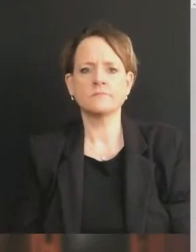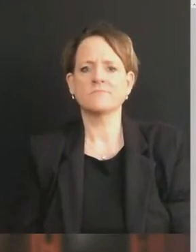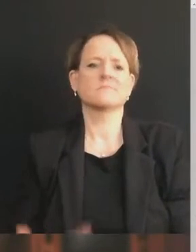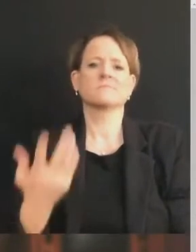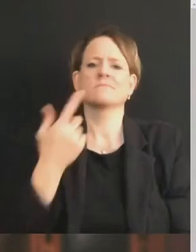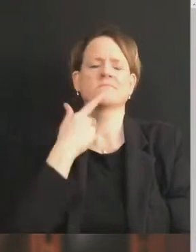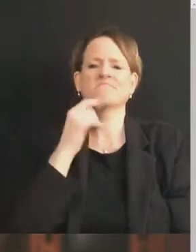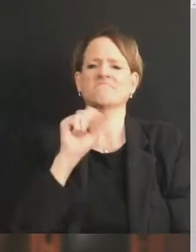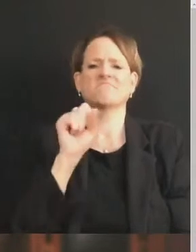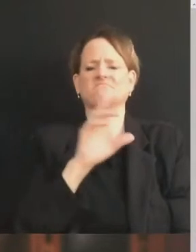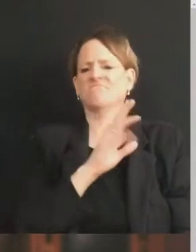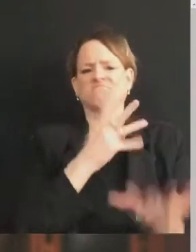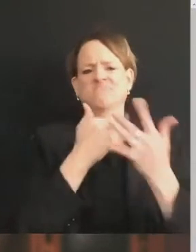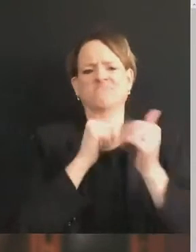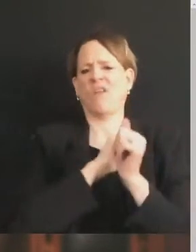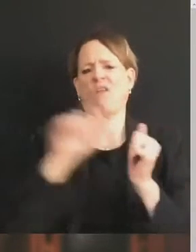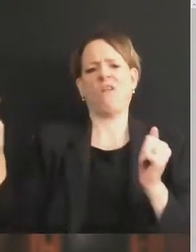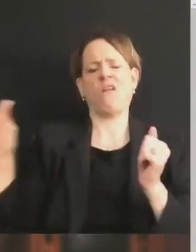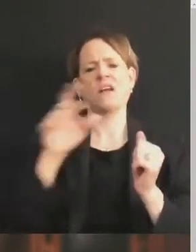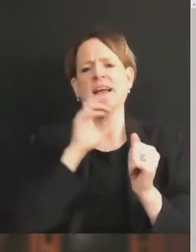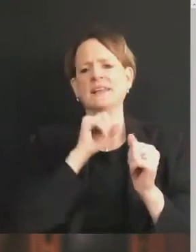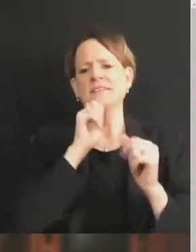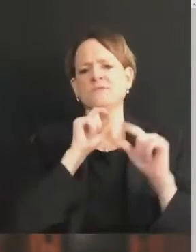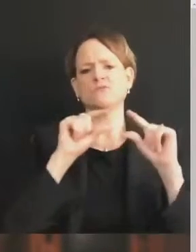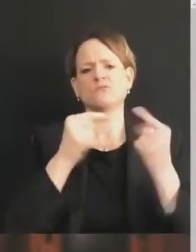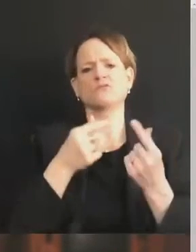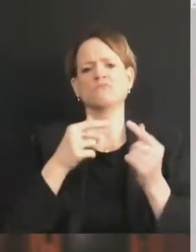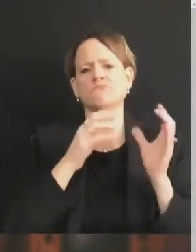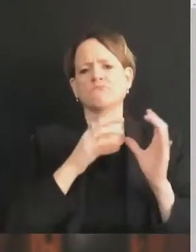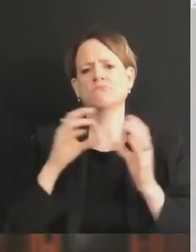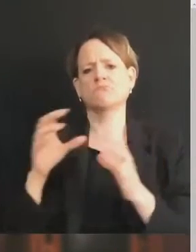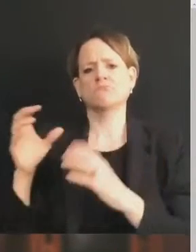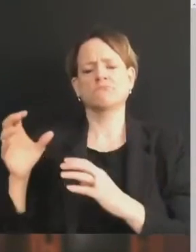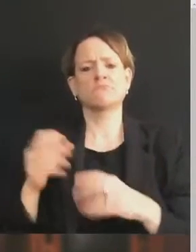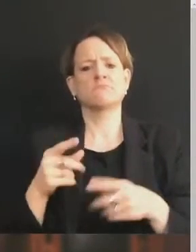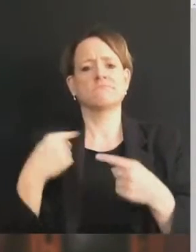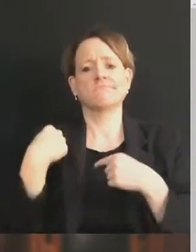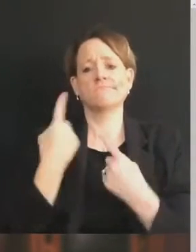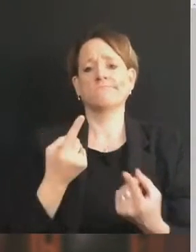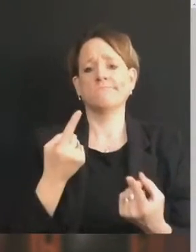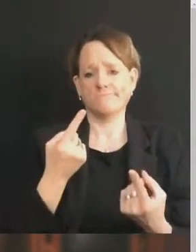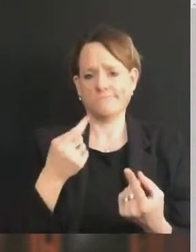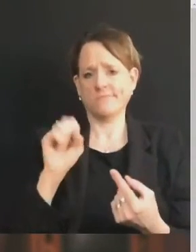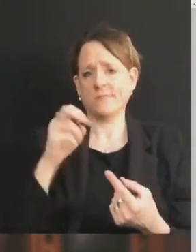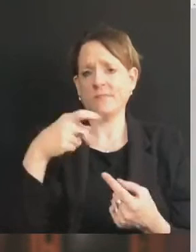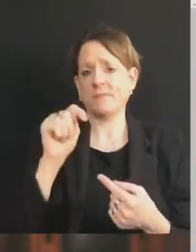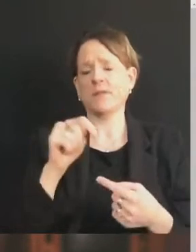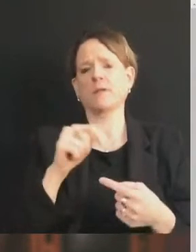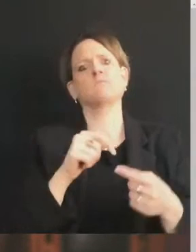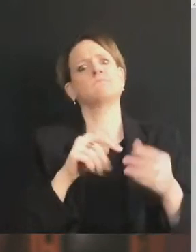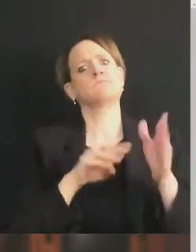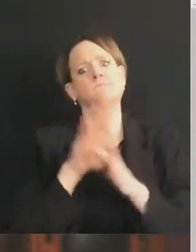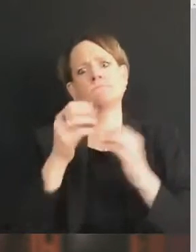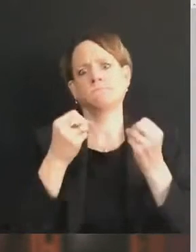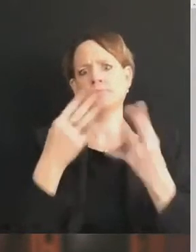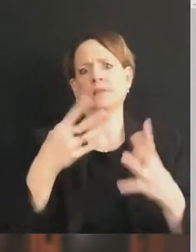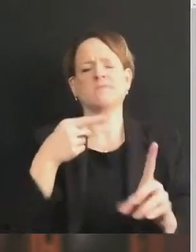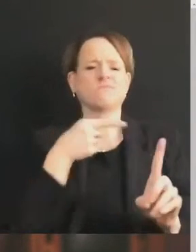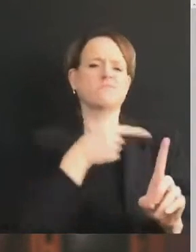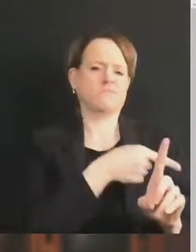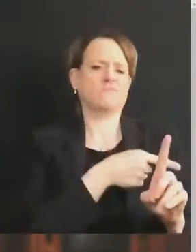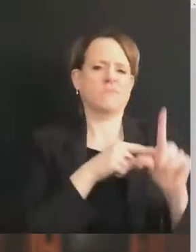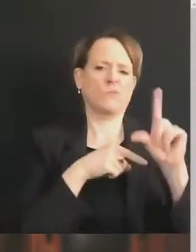sort of 20 to 24 crew. We are seeing a little bit greater transmission,